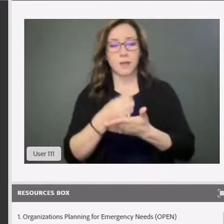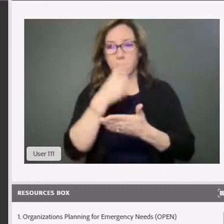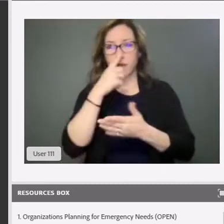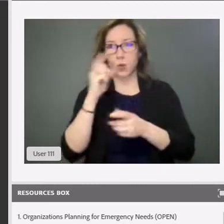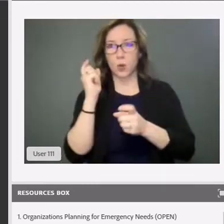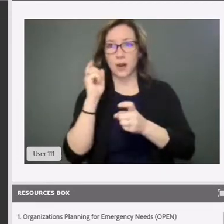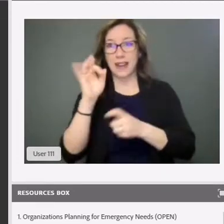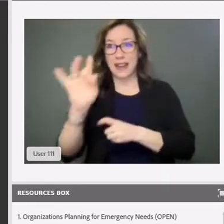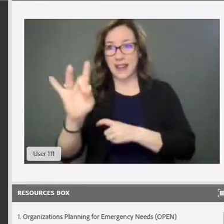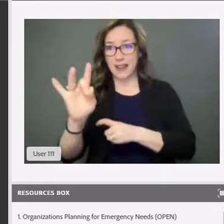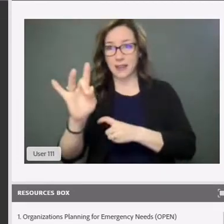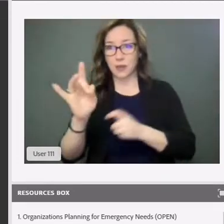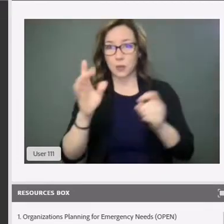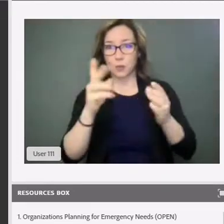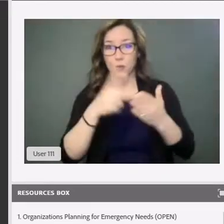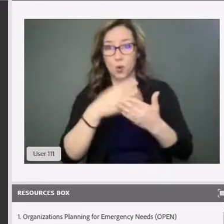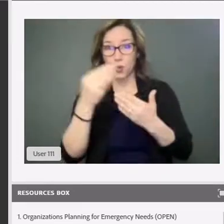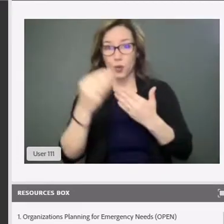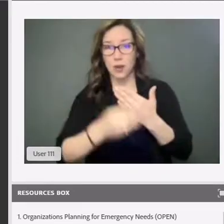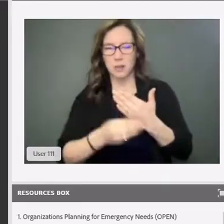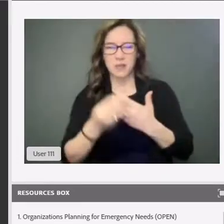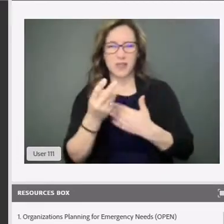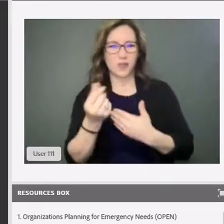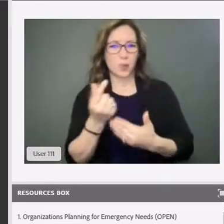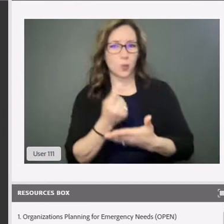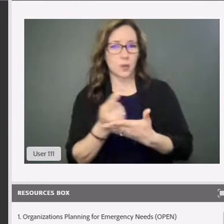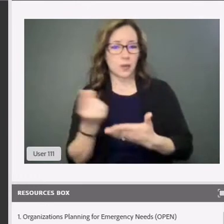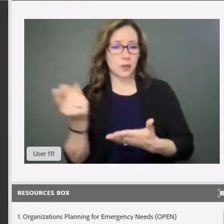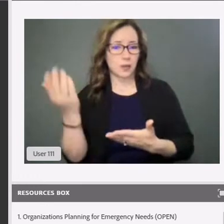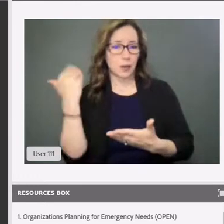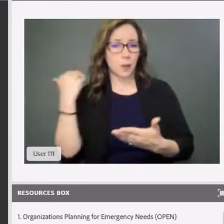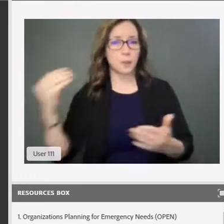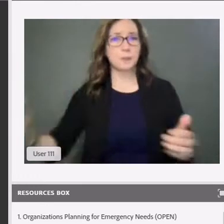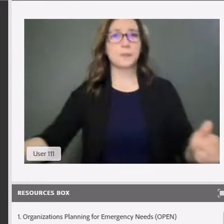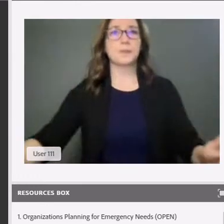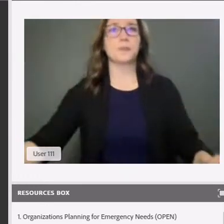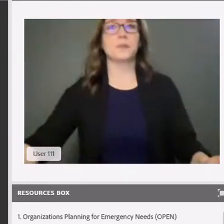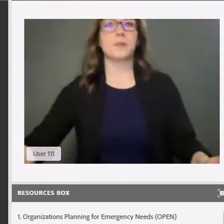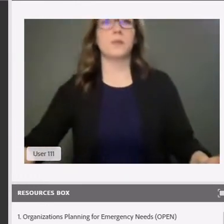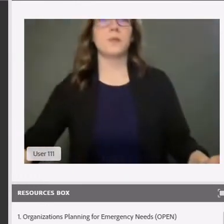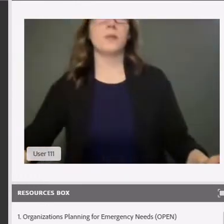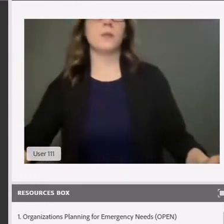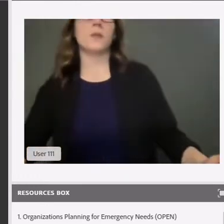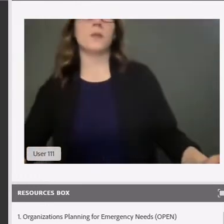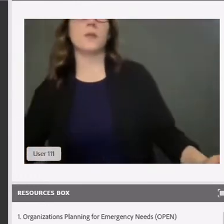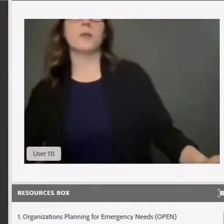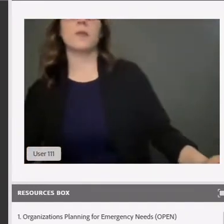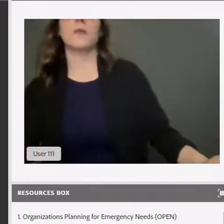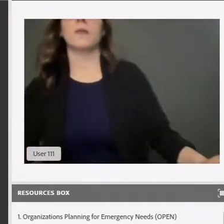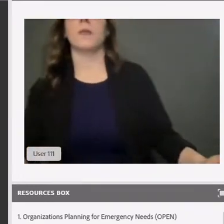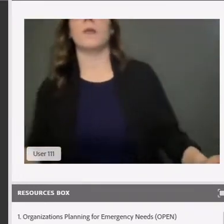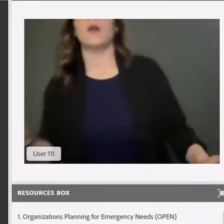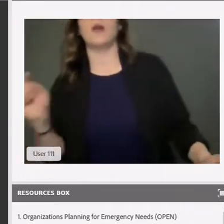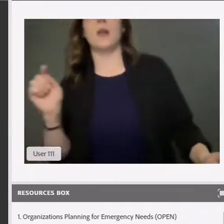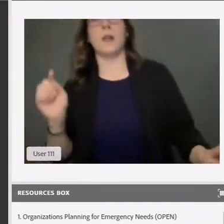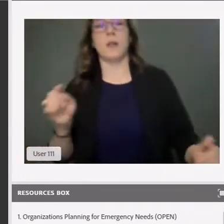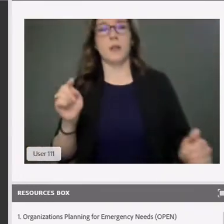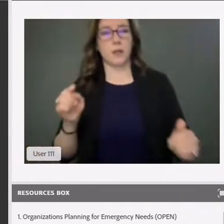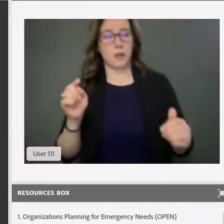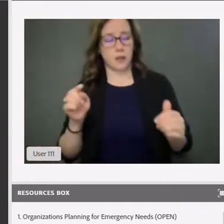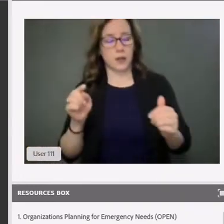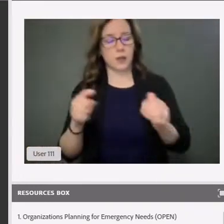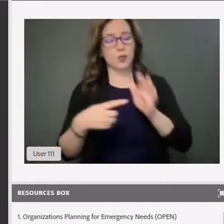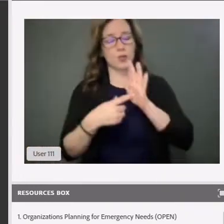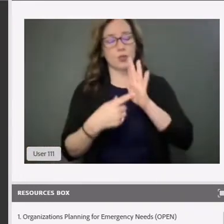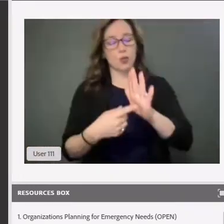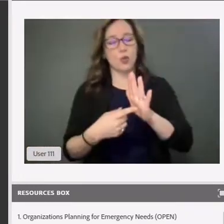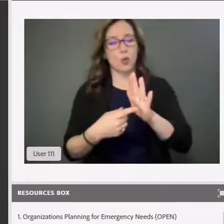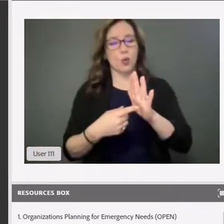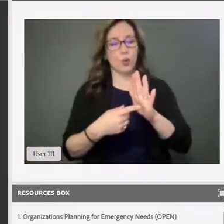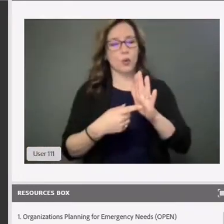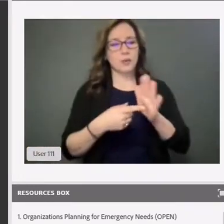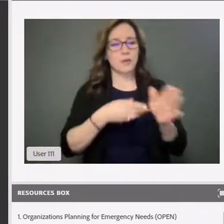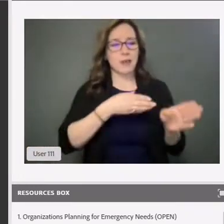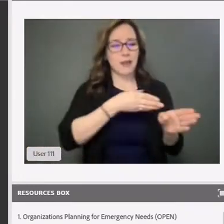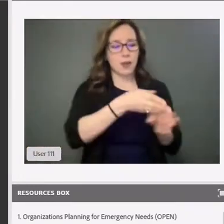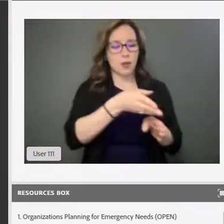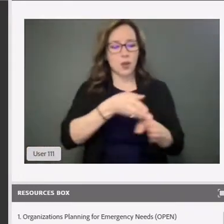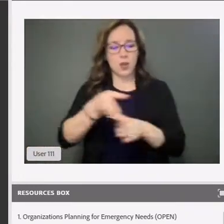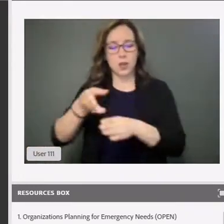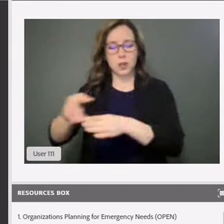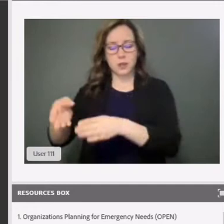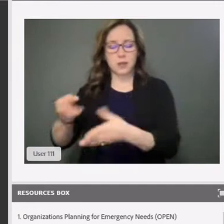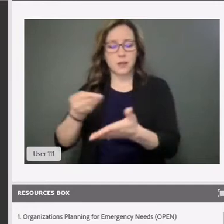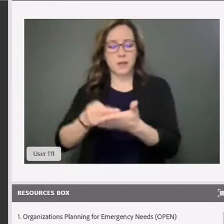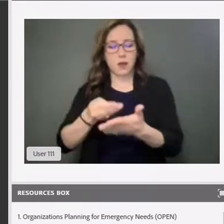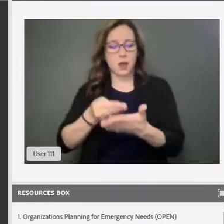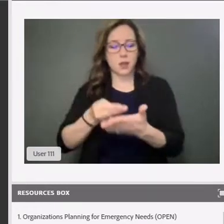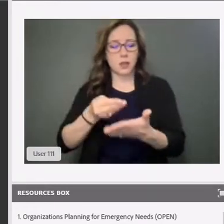Grant Programs a couple weeks ago. So here on this slide, it highlights those areas of funding. But really, we're going to focus